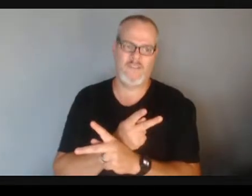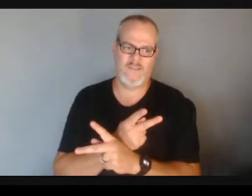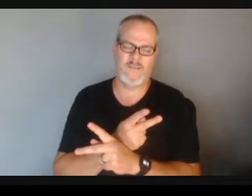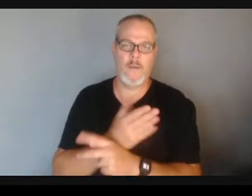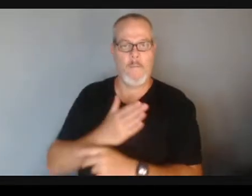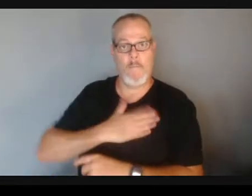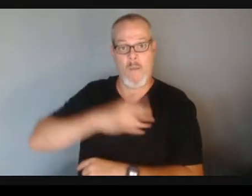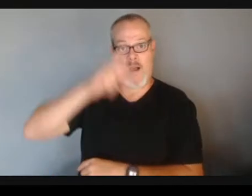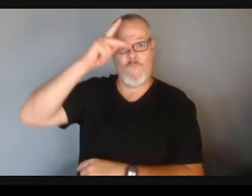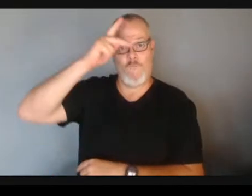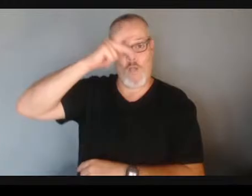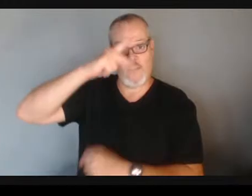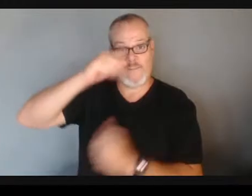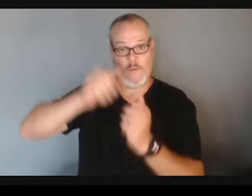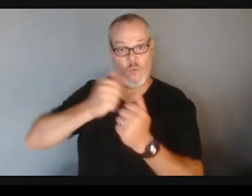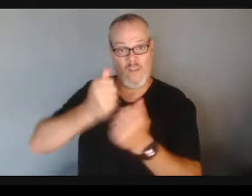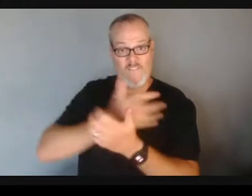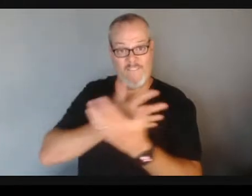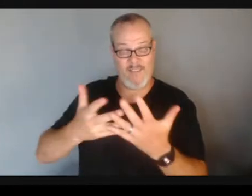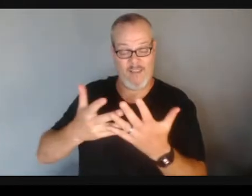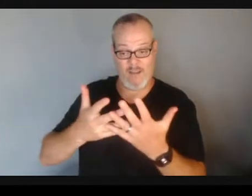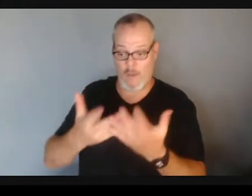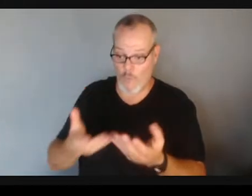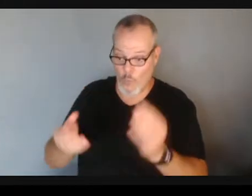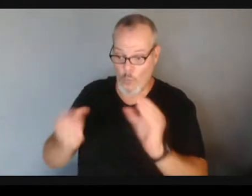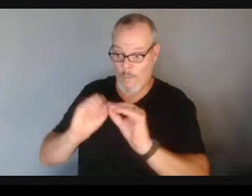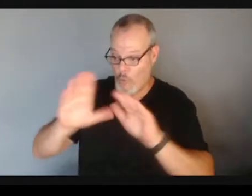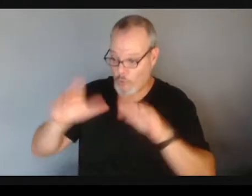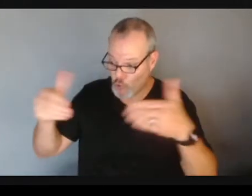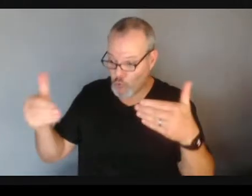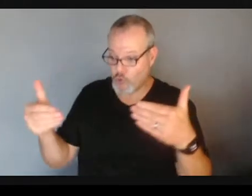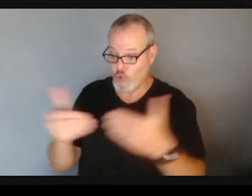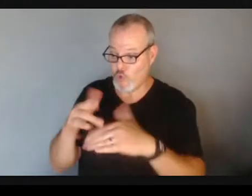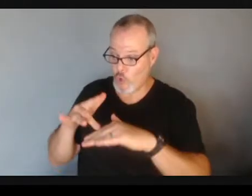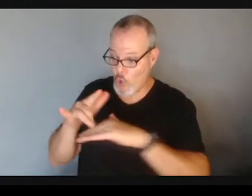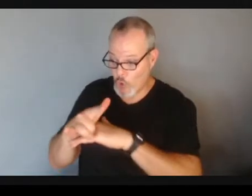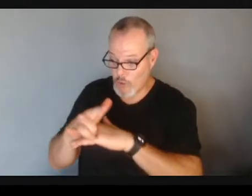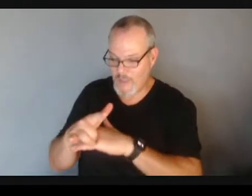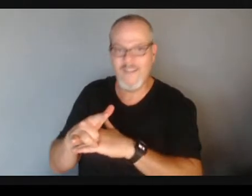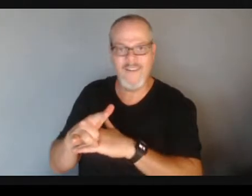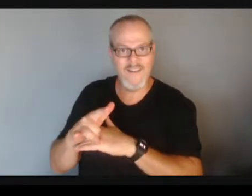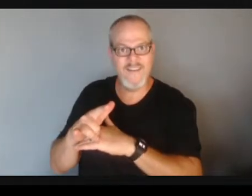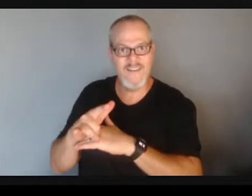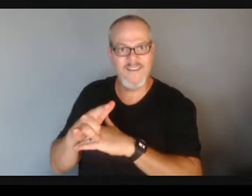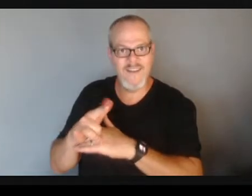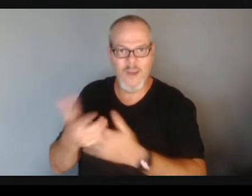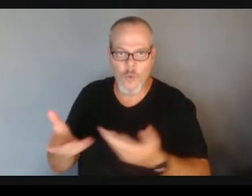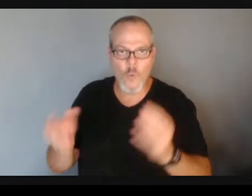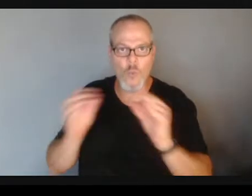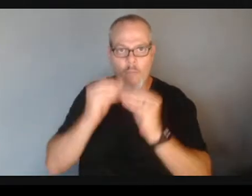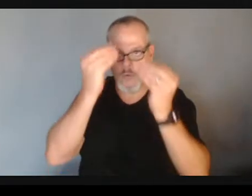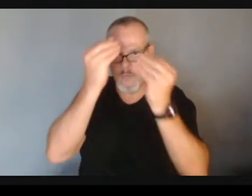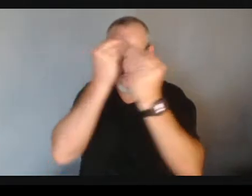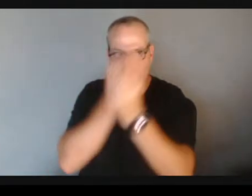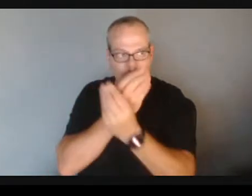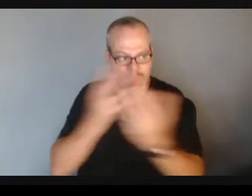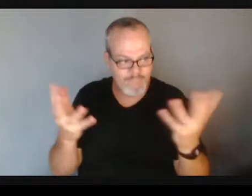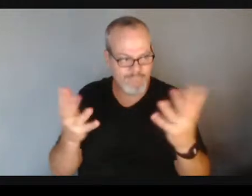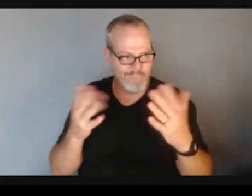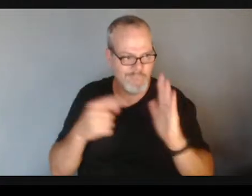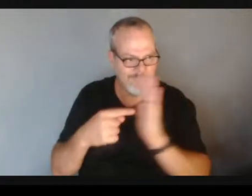philosophy with this thing is the more you're introduced to it early, the more examples you're